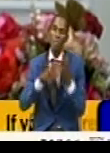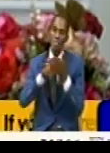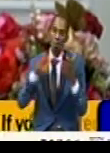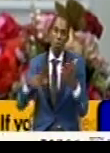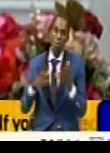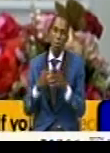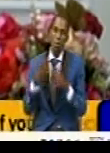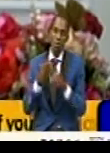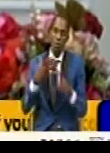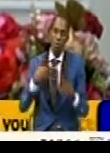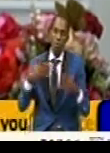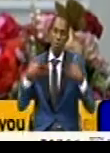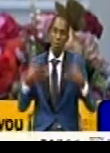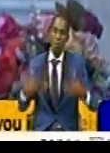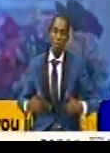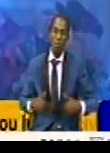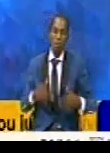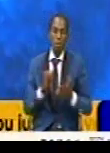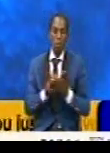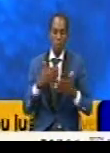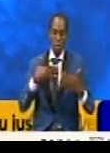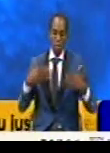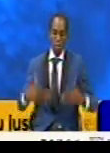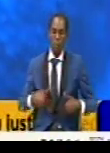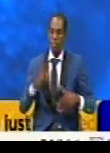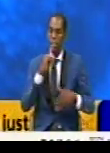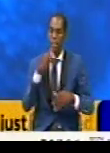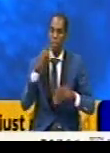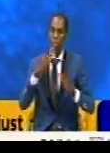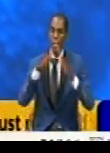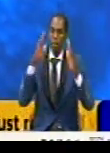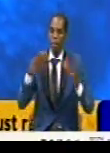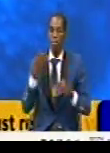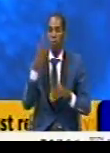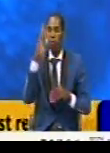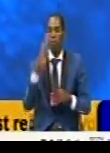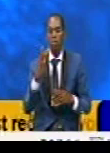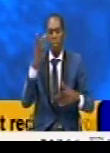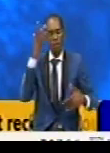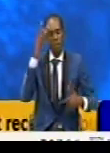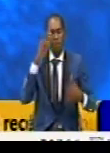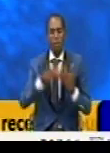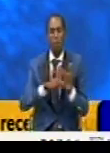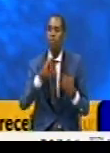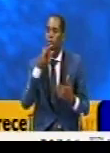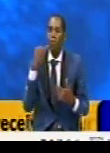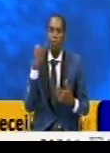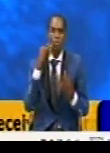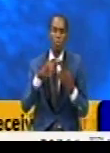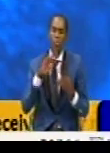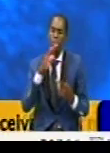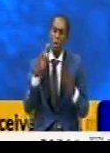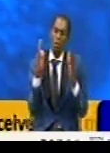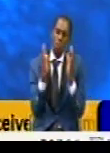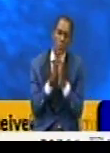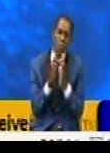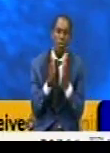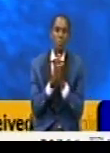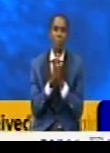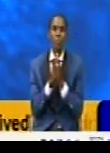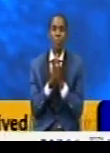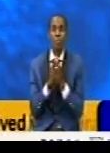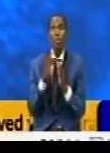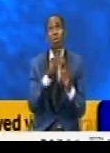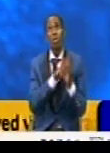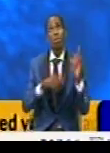I prayed about this. I said, God, remove this thing from my body. That my body is the temple of God. That sickness should not be